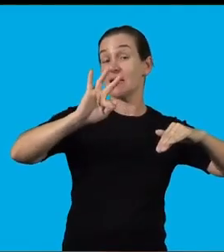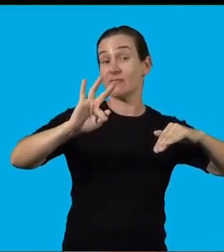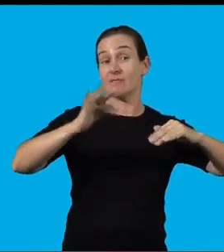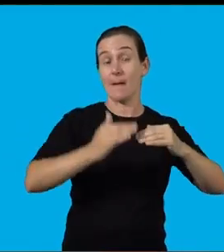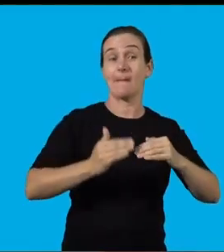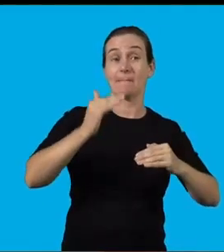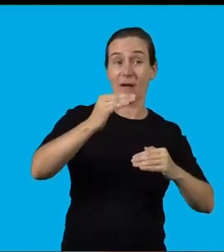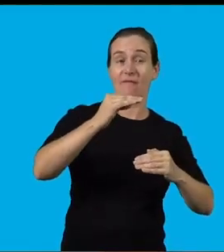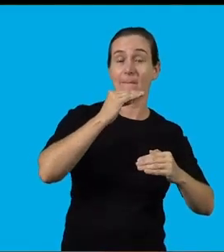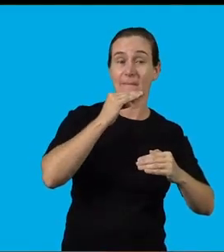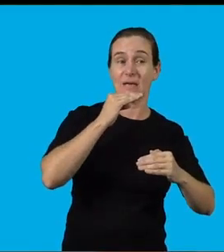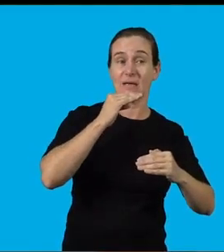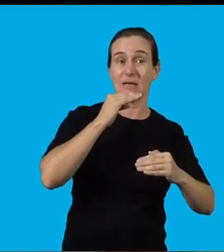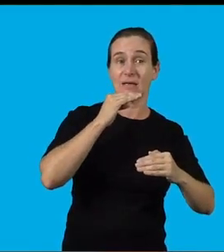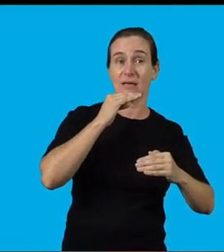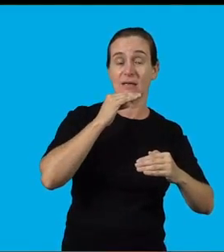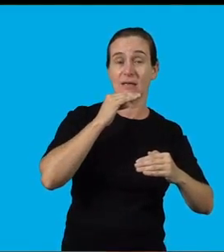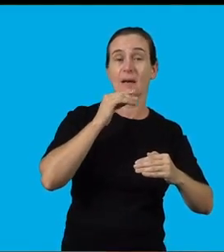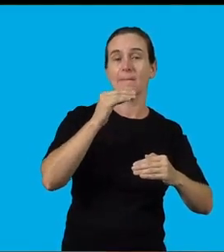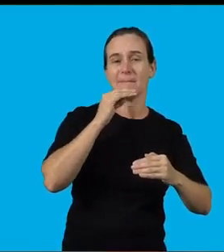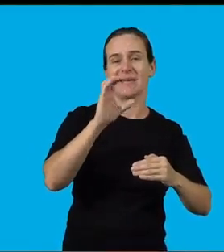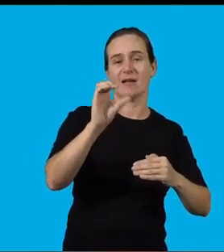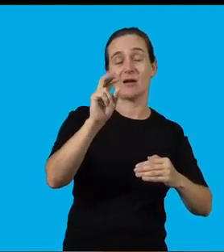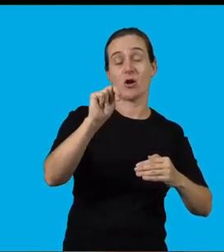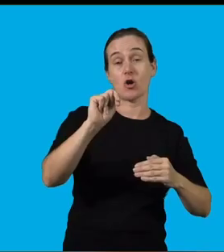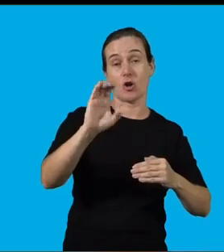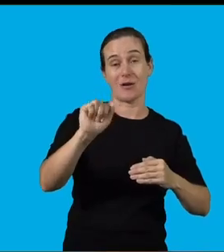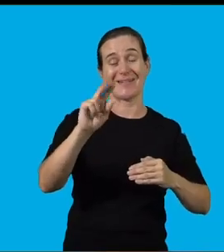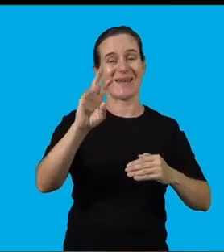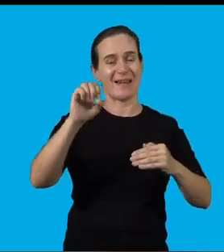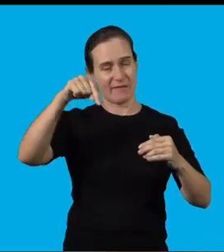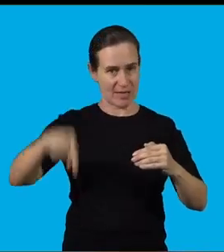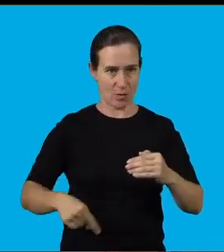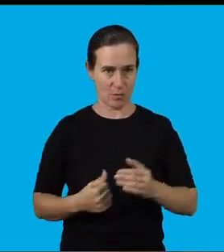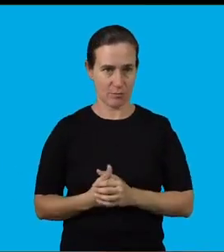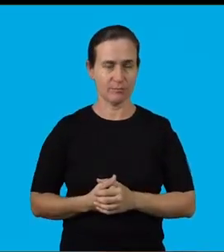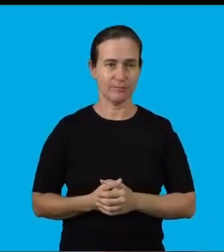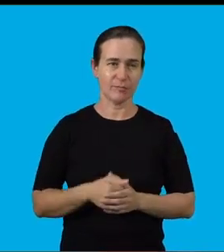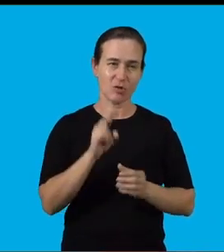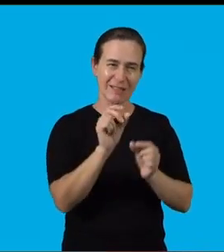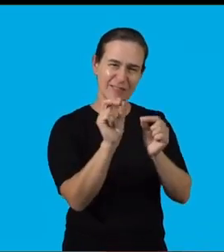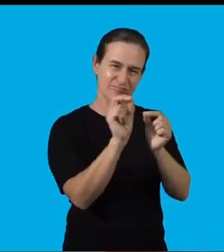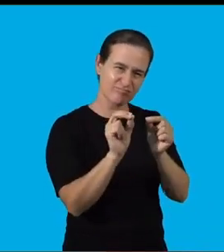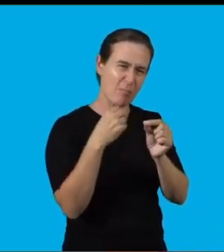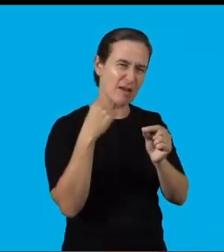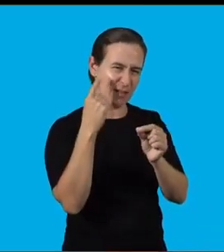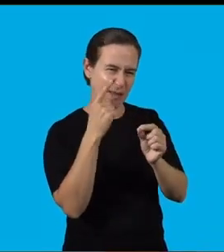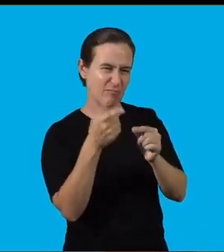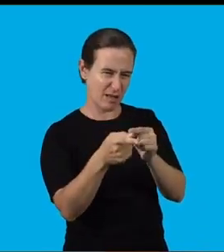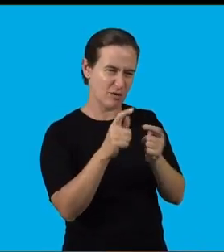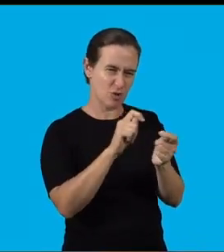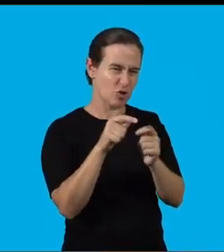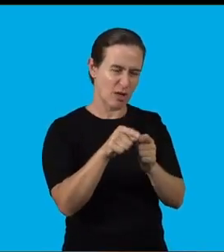are above the graph, that section of your graph is concave down. So we can see that our curvature is sort of changing at this point here.